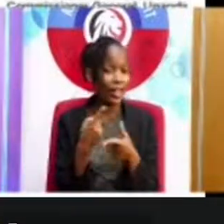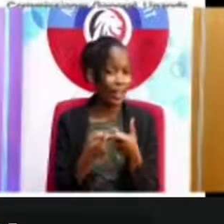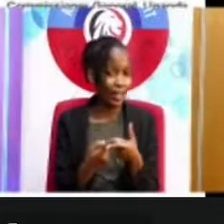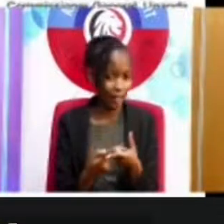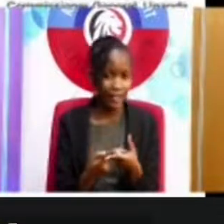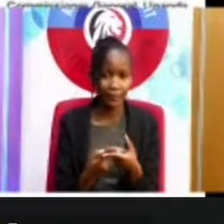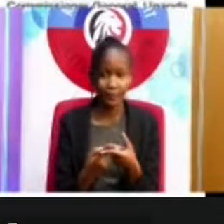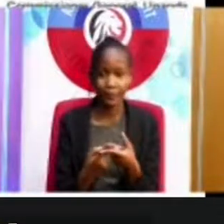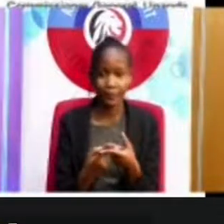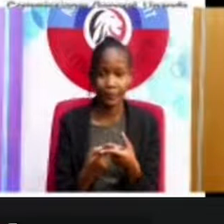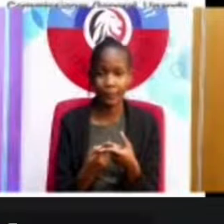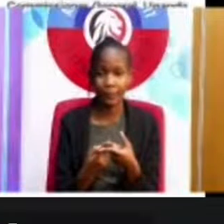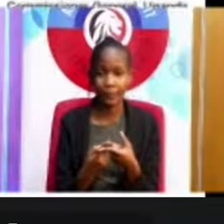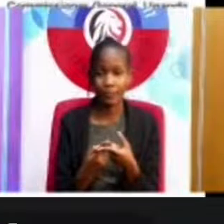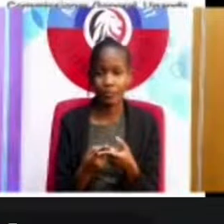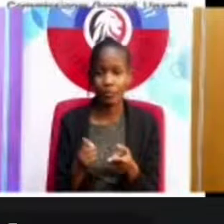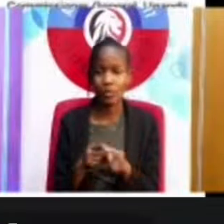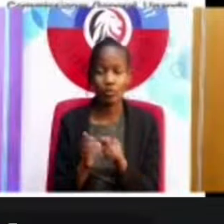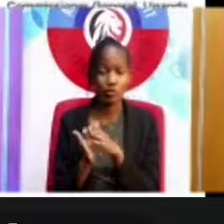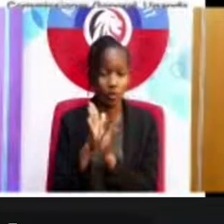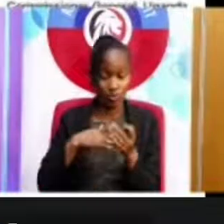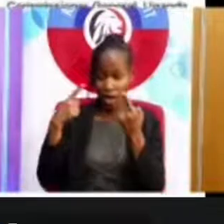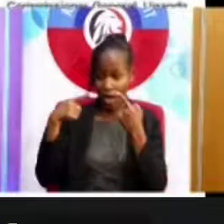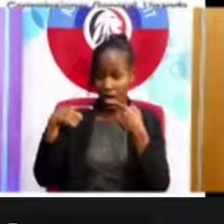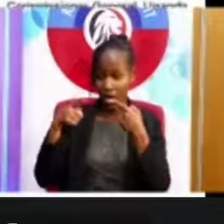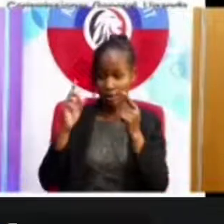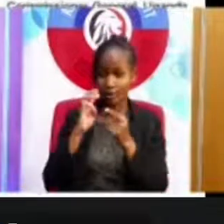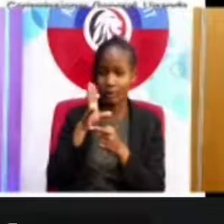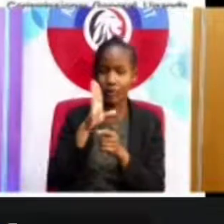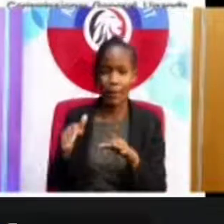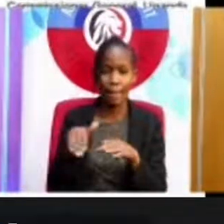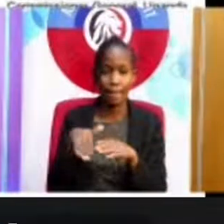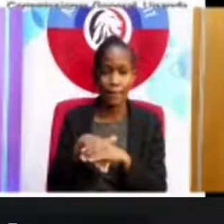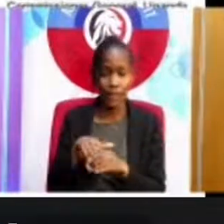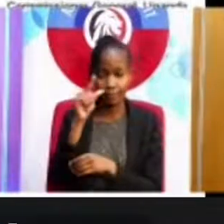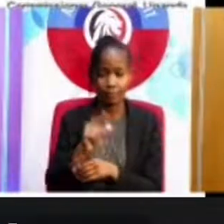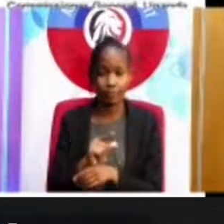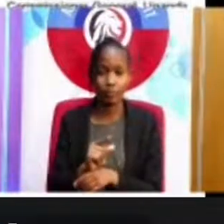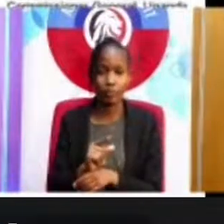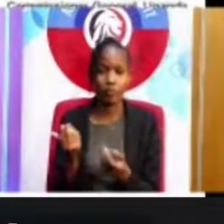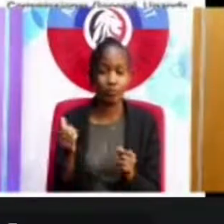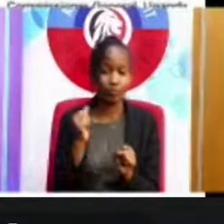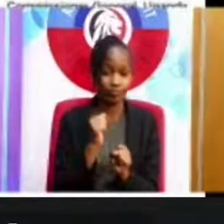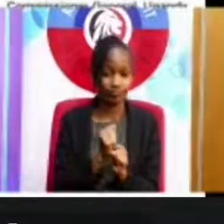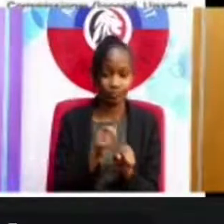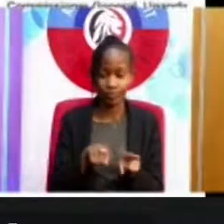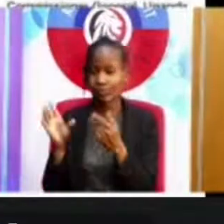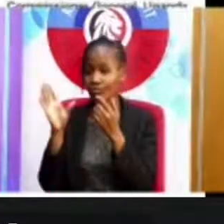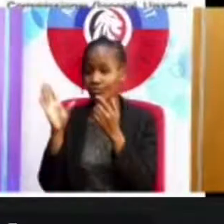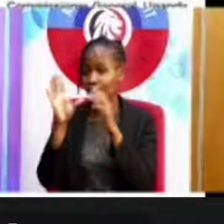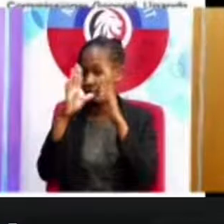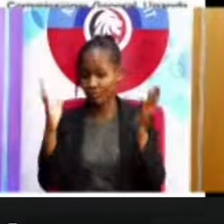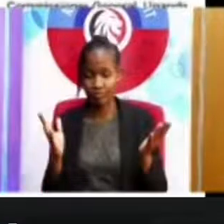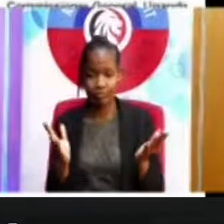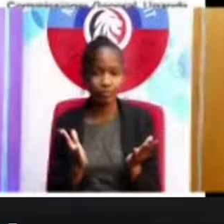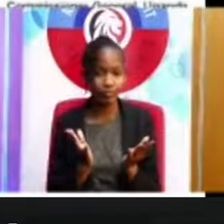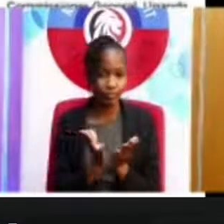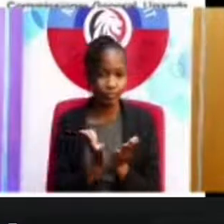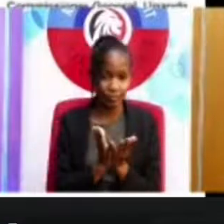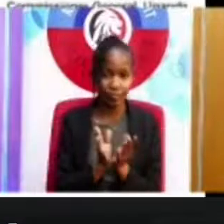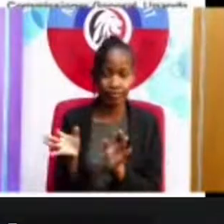our success will be in the regional cooperations, in the continental cooperation. It will be